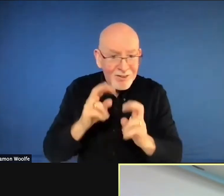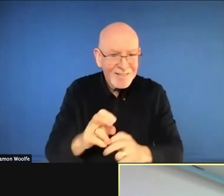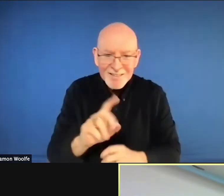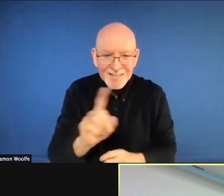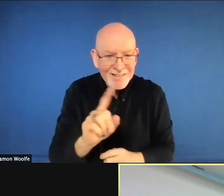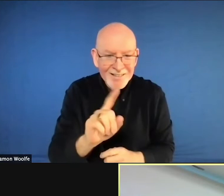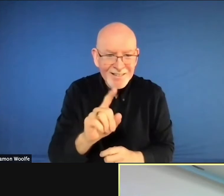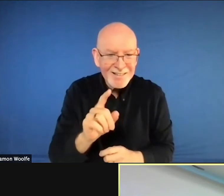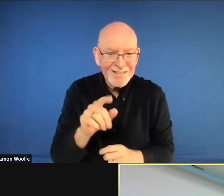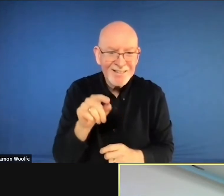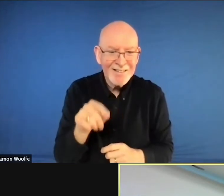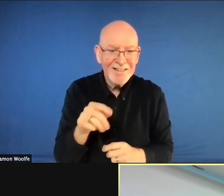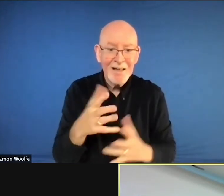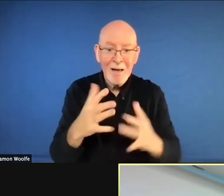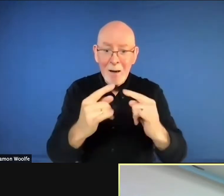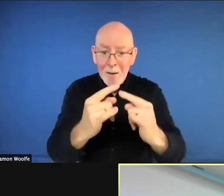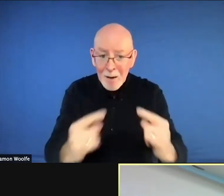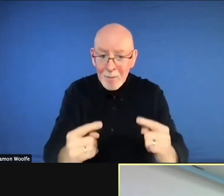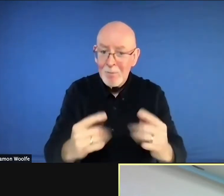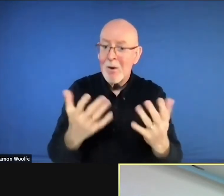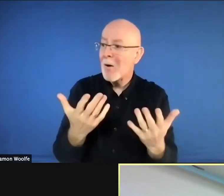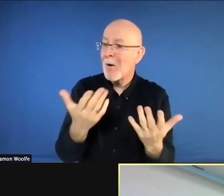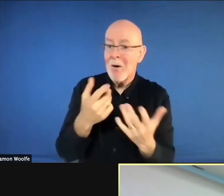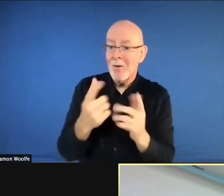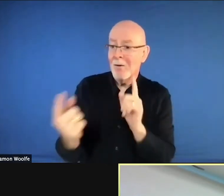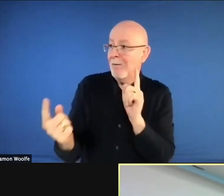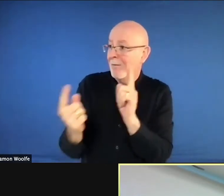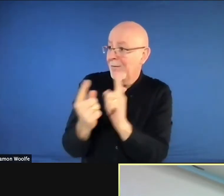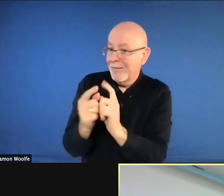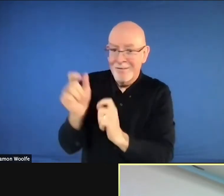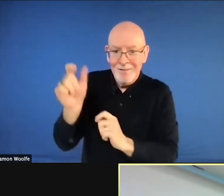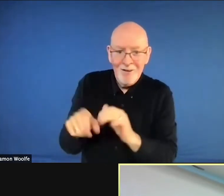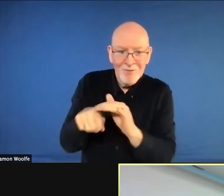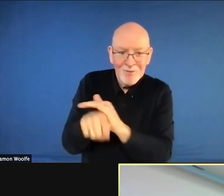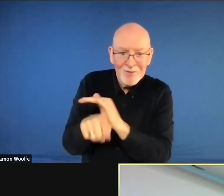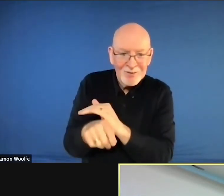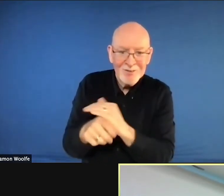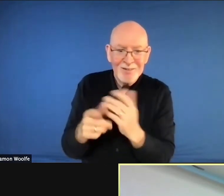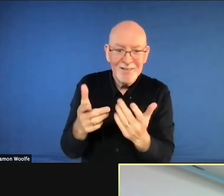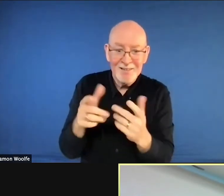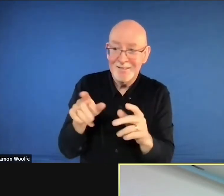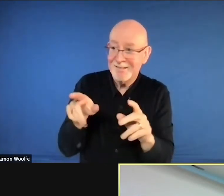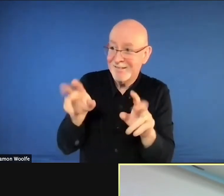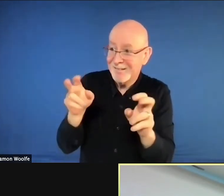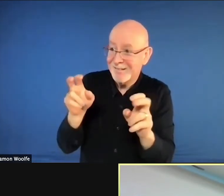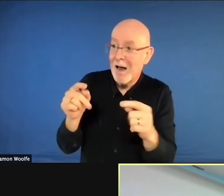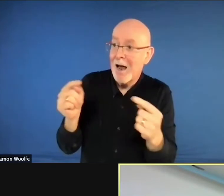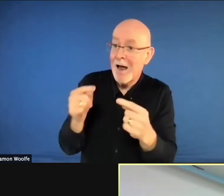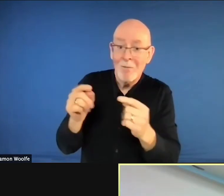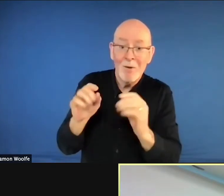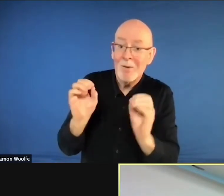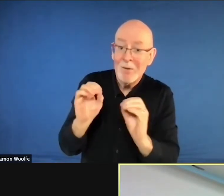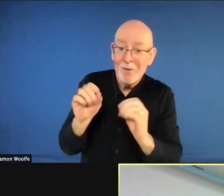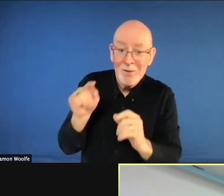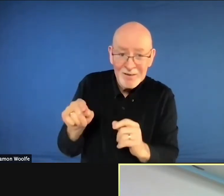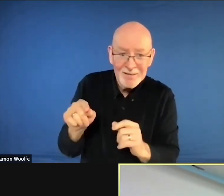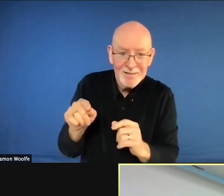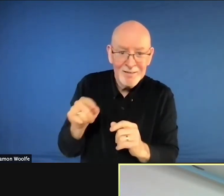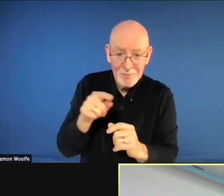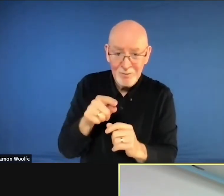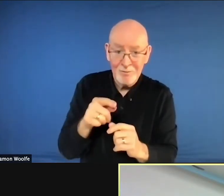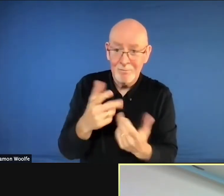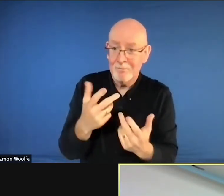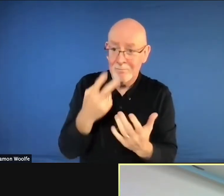your data, when you are drafting your article or drafting your